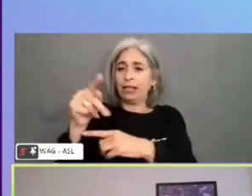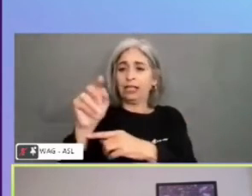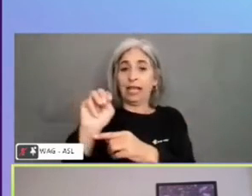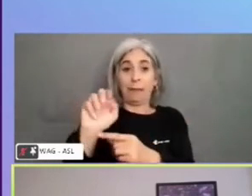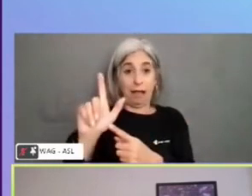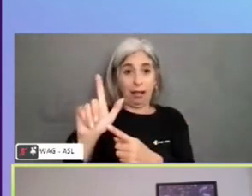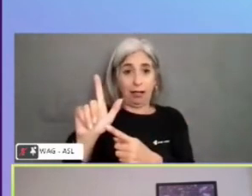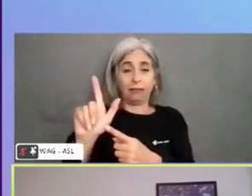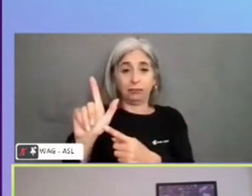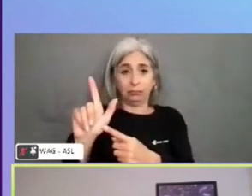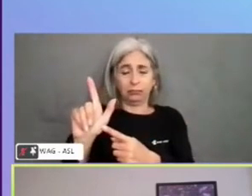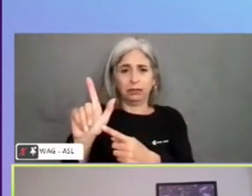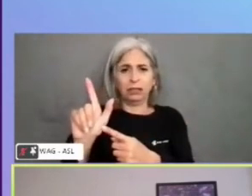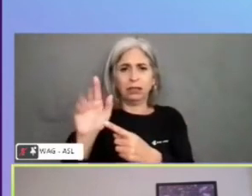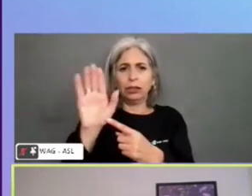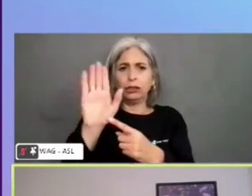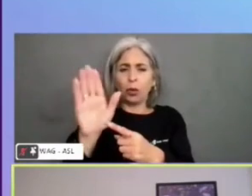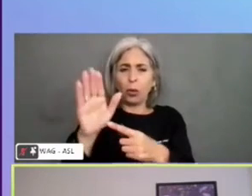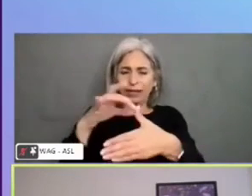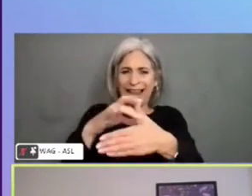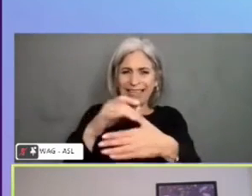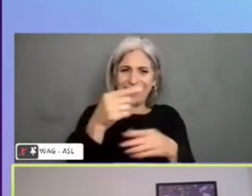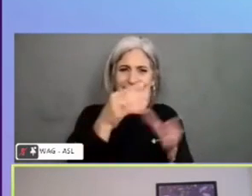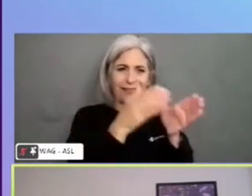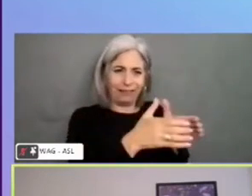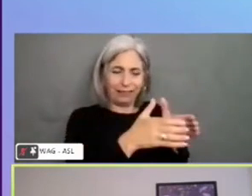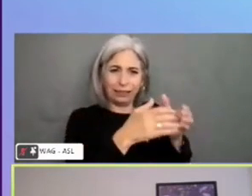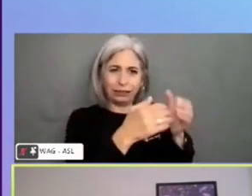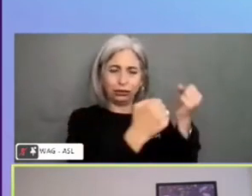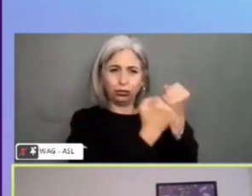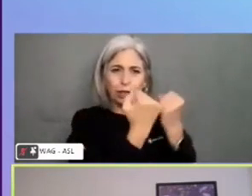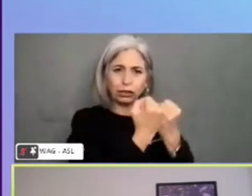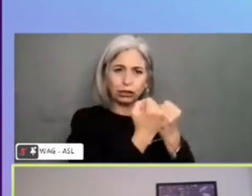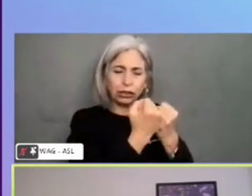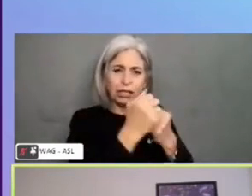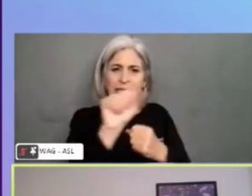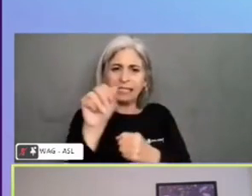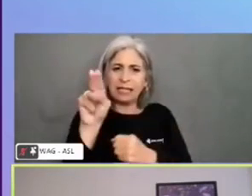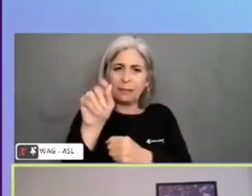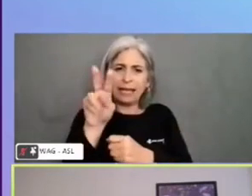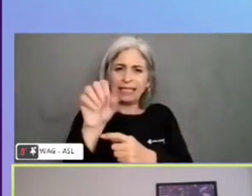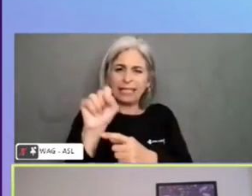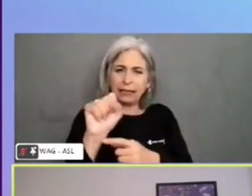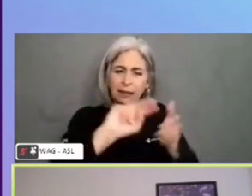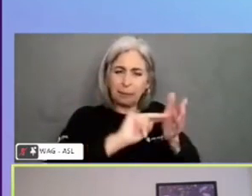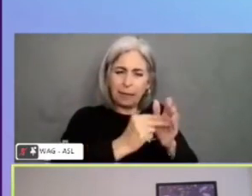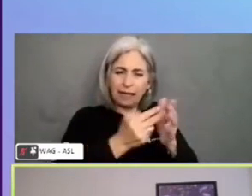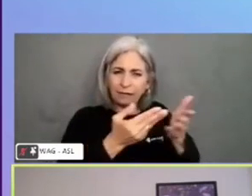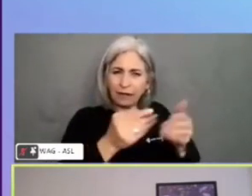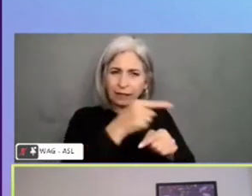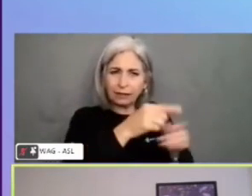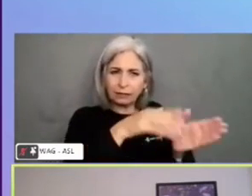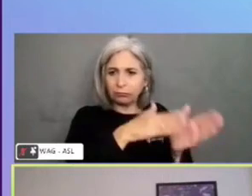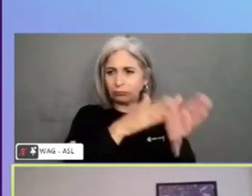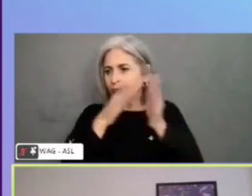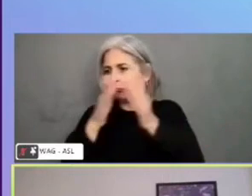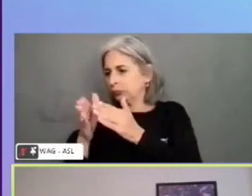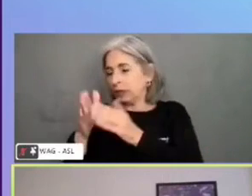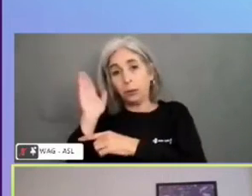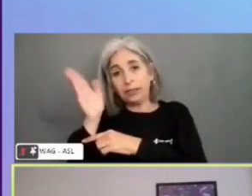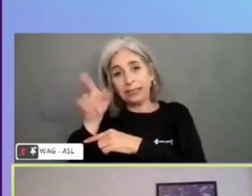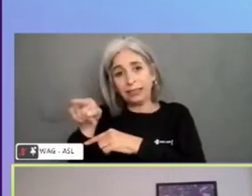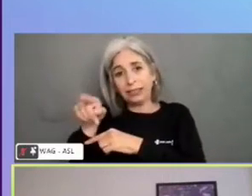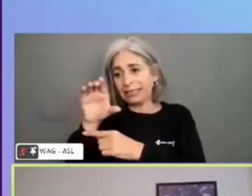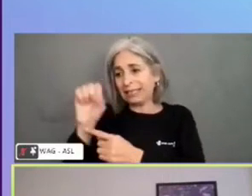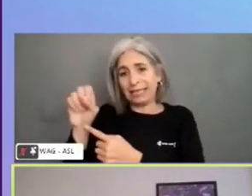the HTML is your content. It's the structure, it's the semantics, it's the meaning of things. And then there's your presentation. There's your